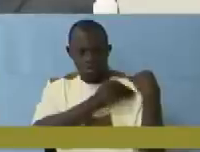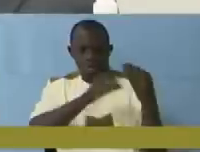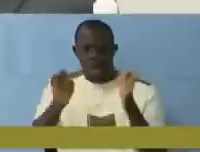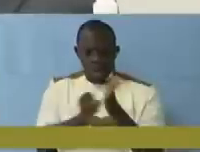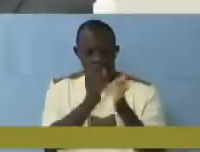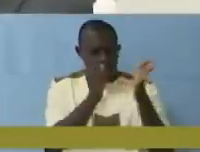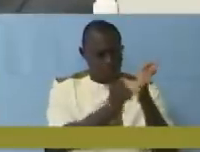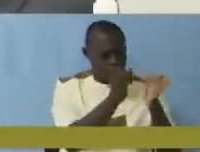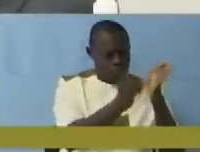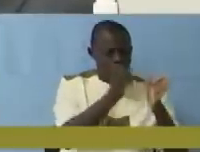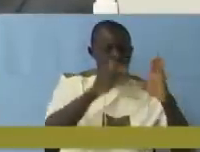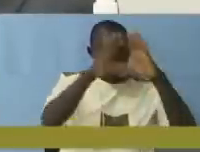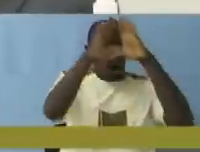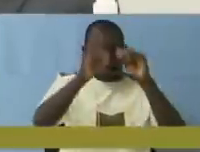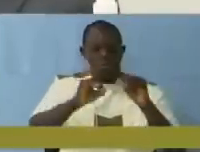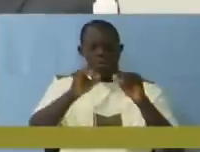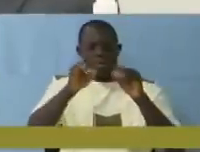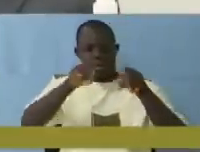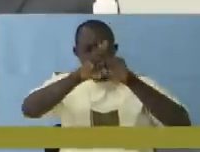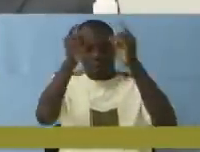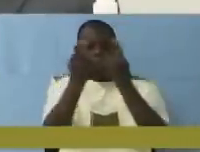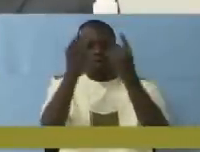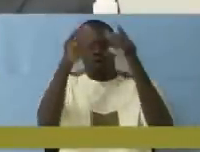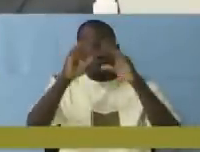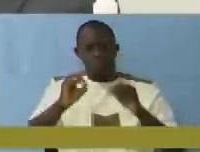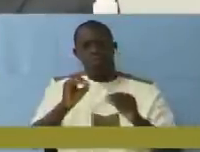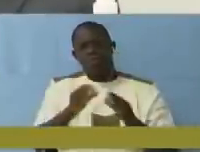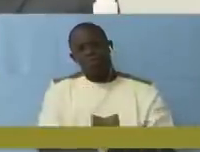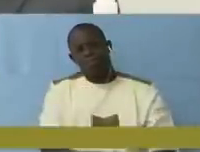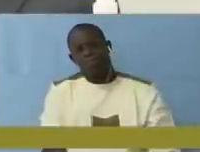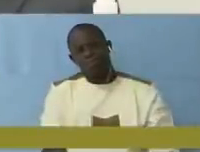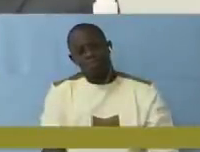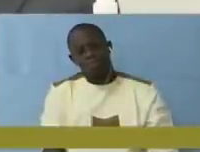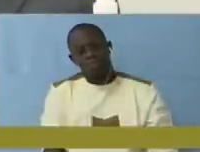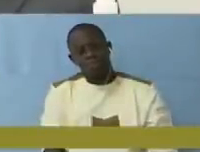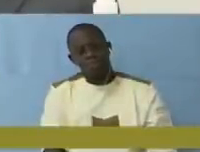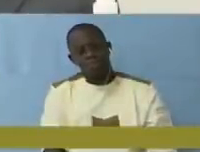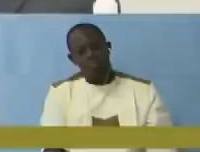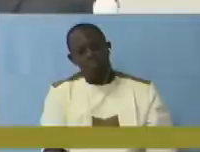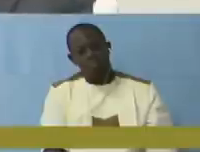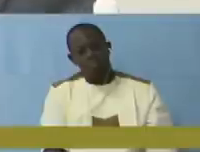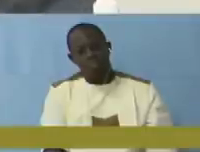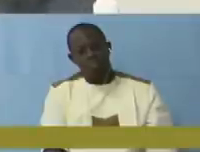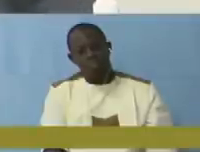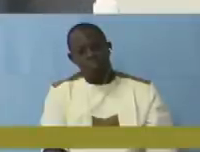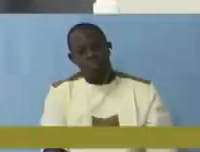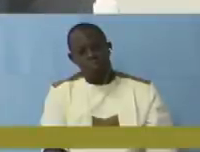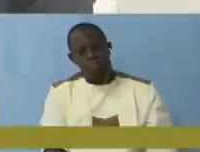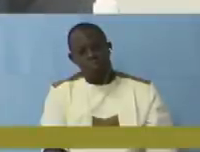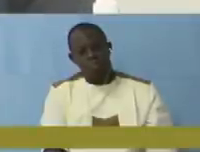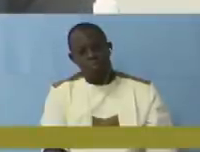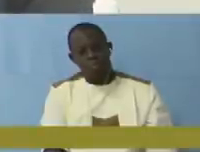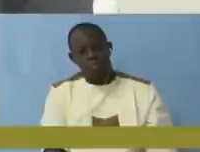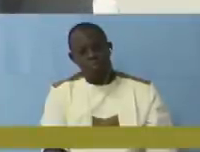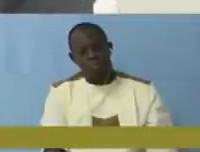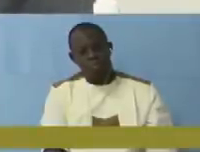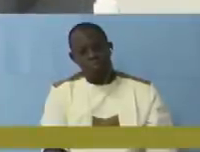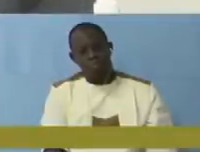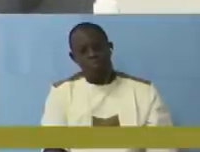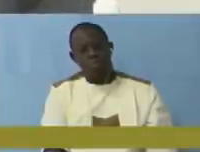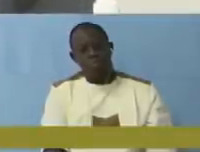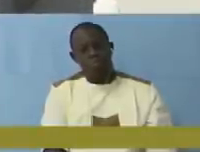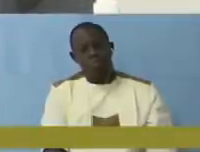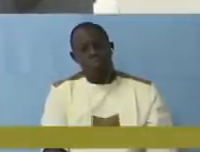investigations unit. Ninga tra nyina mwitela jabiro ko bunda me ka fa investigator men ka ko kisi ni ta ko nyina ma ko to ala do ko nyinati.